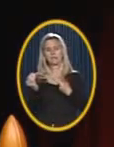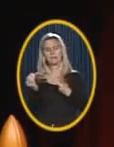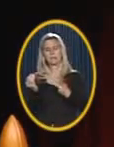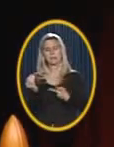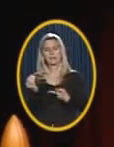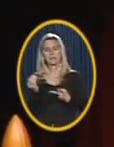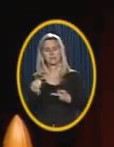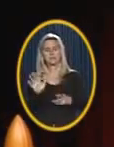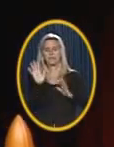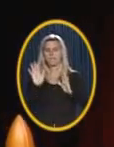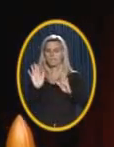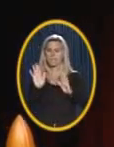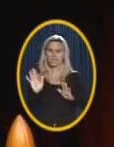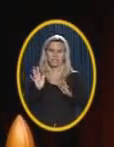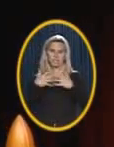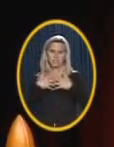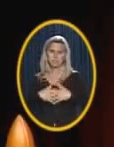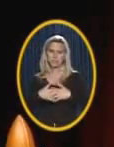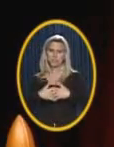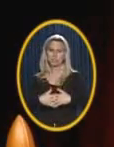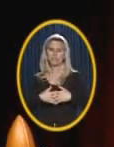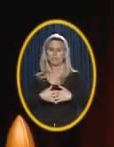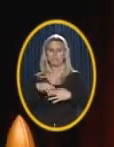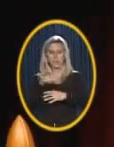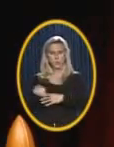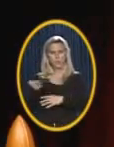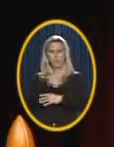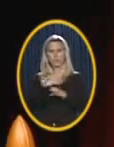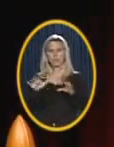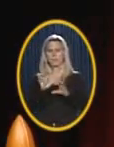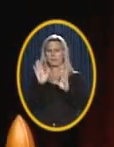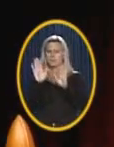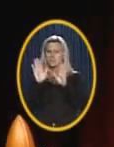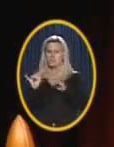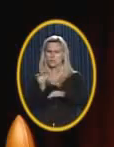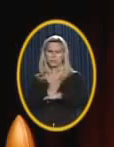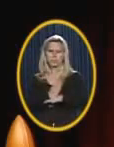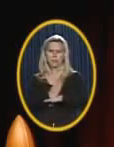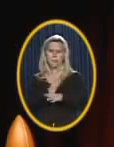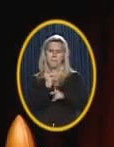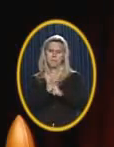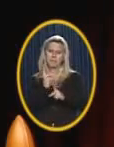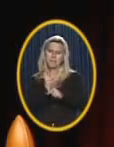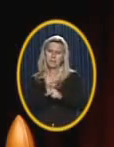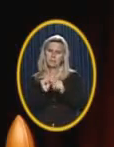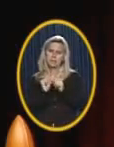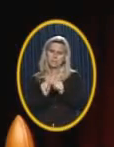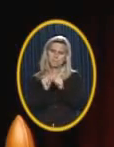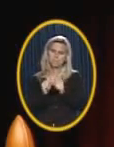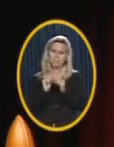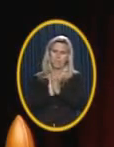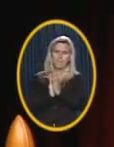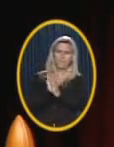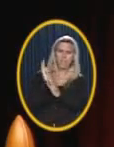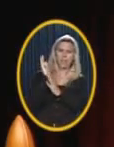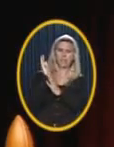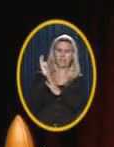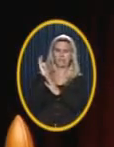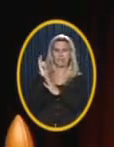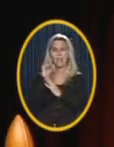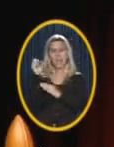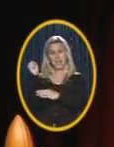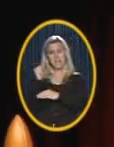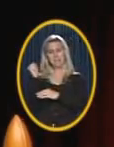It has been a fantastic machine. You folks have done a super job of keeping it flying. And